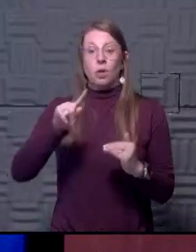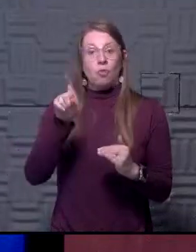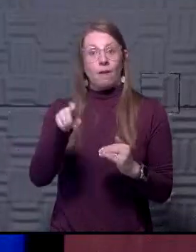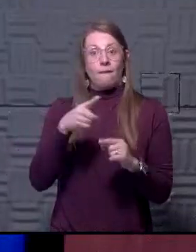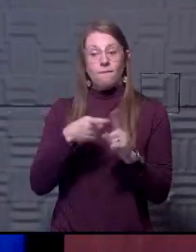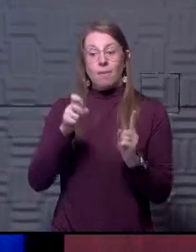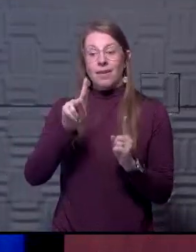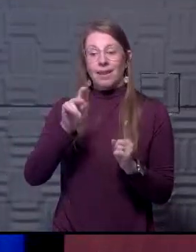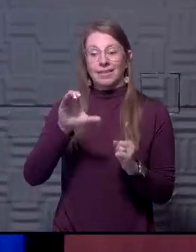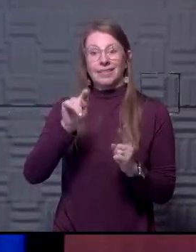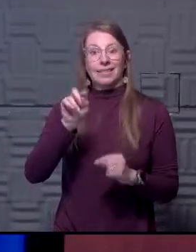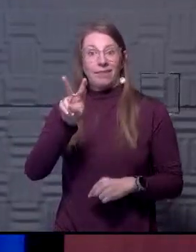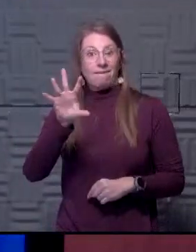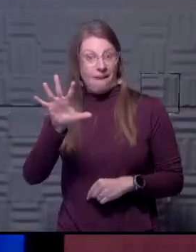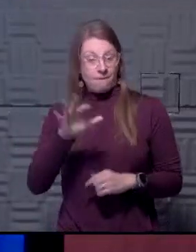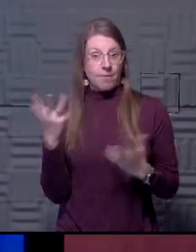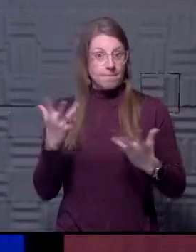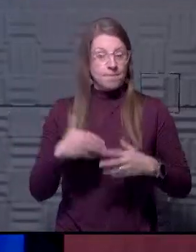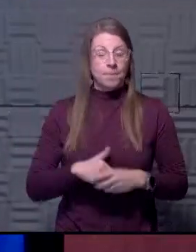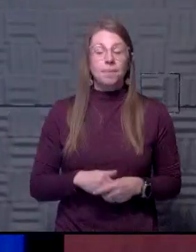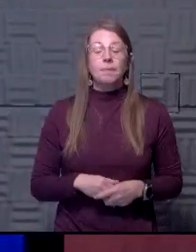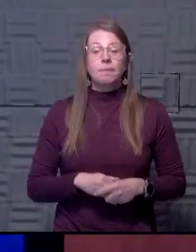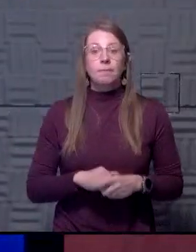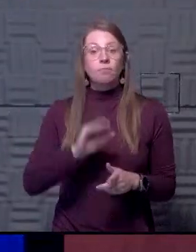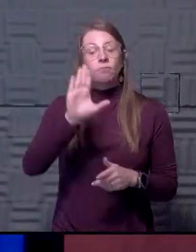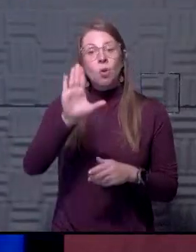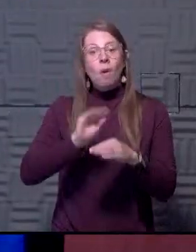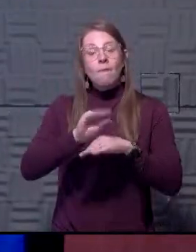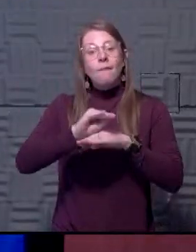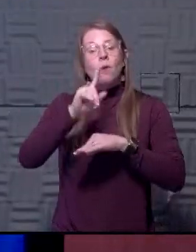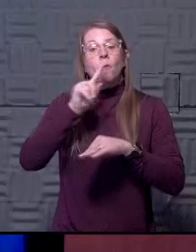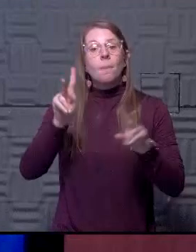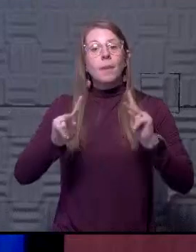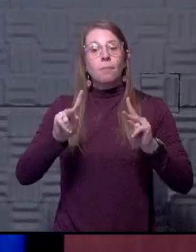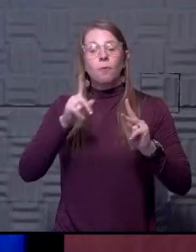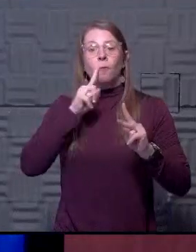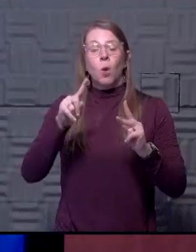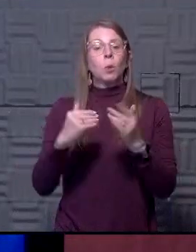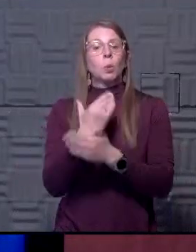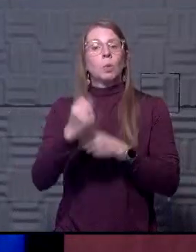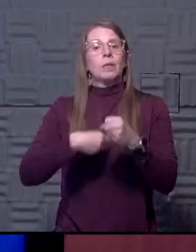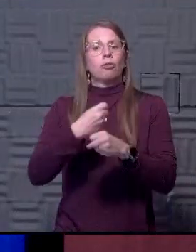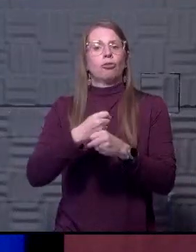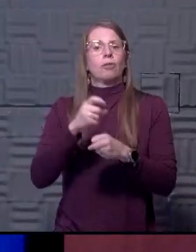from KCTV5 is, what is your advice for folks for New Year's Eve?